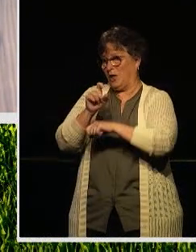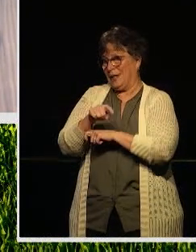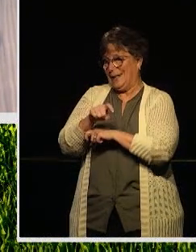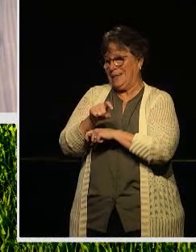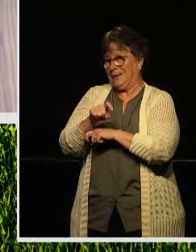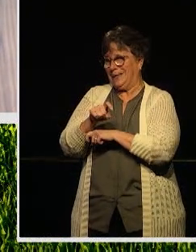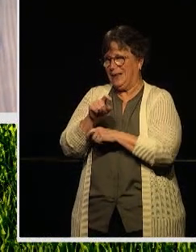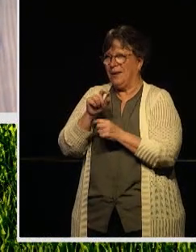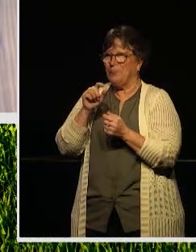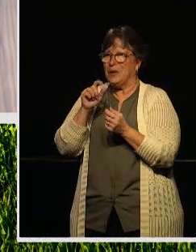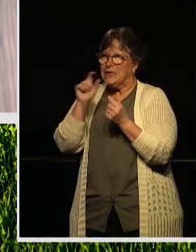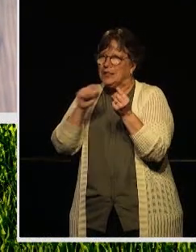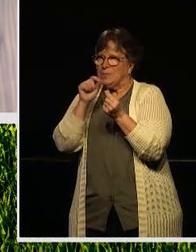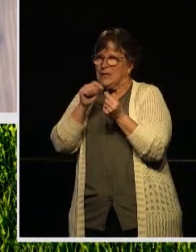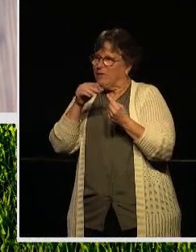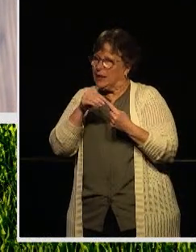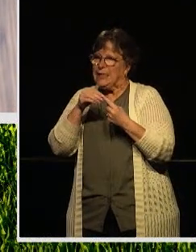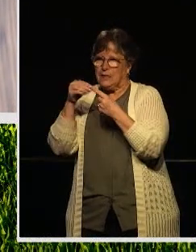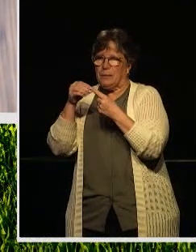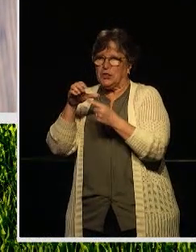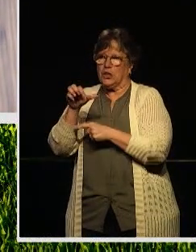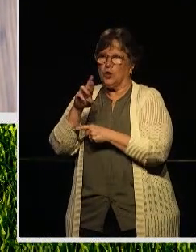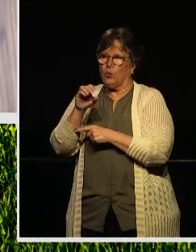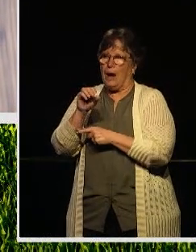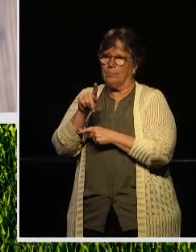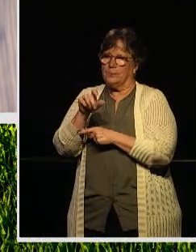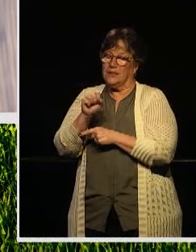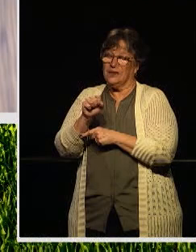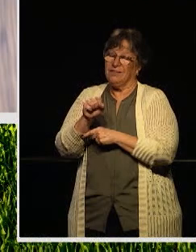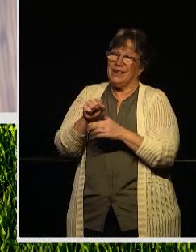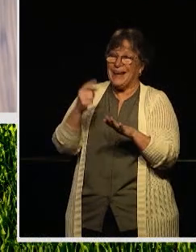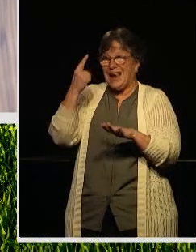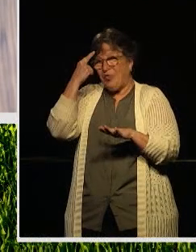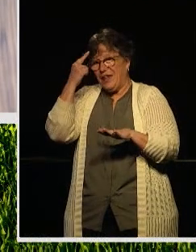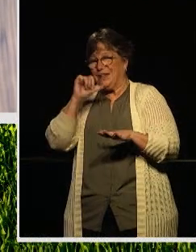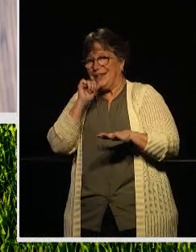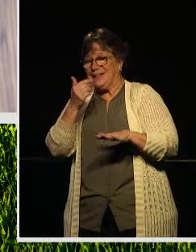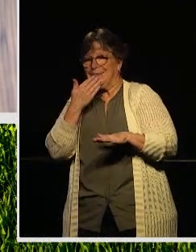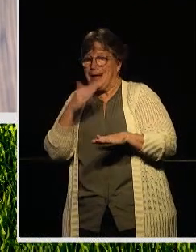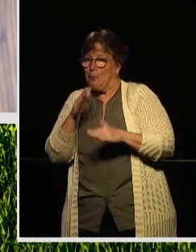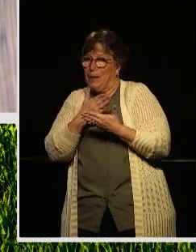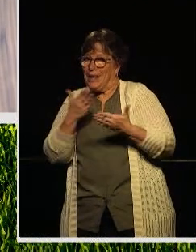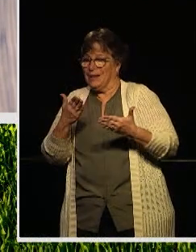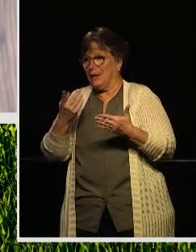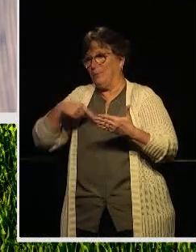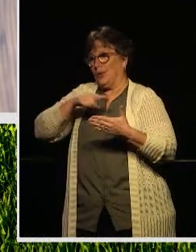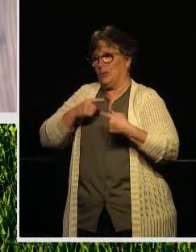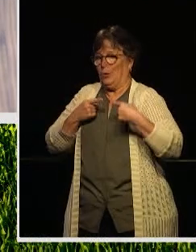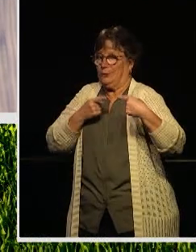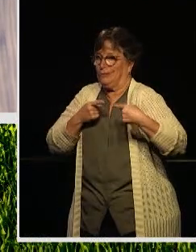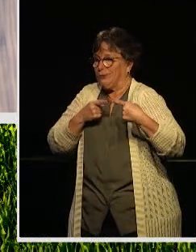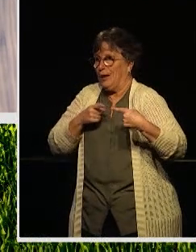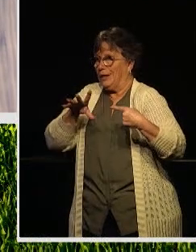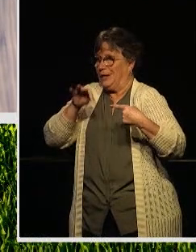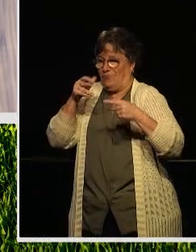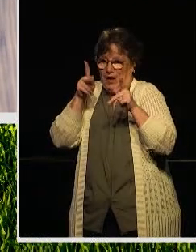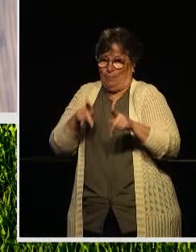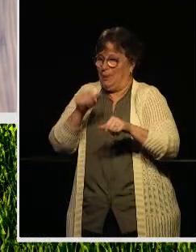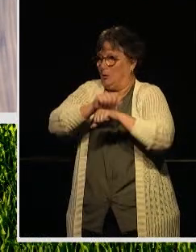specialty crops. But I think that's not a bad thing, because we're struggling to get labor for things like harvesting